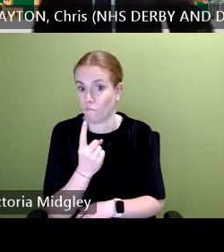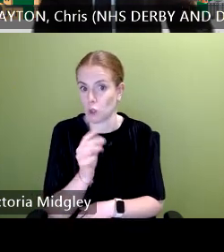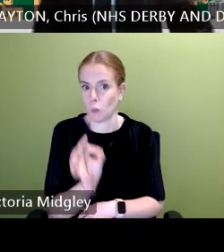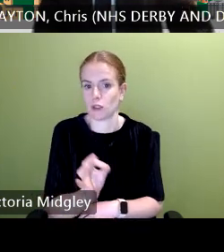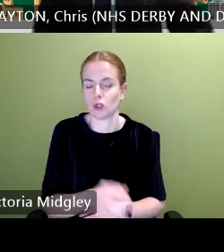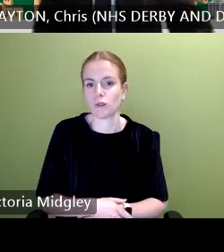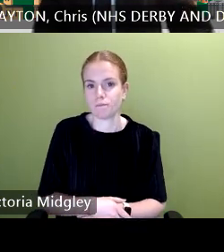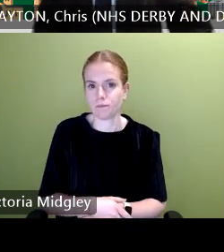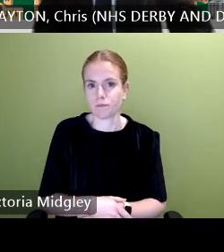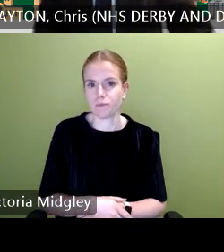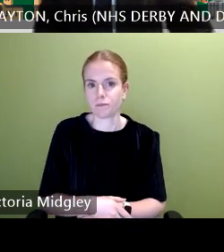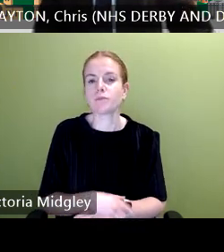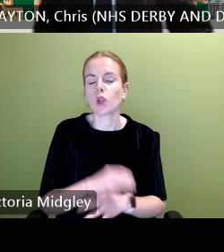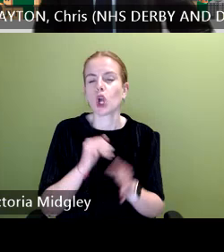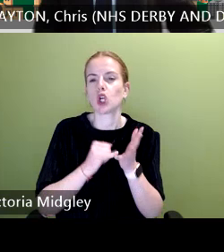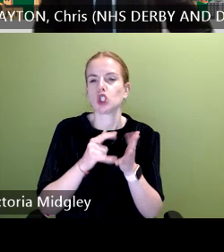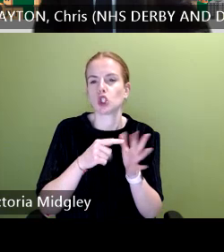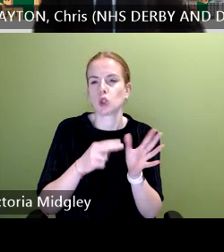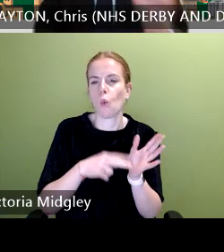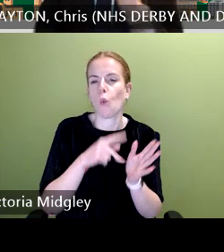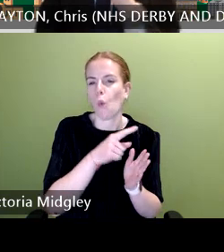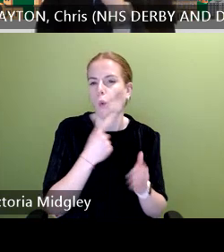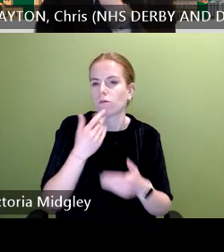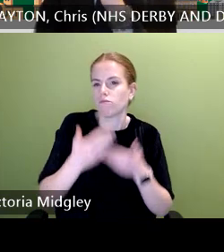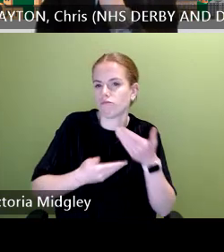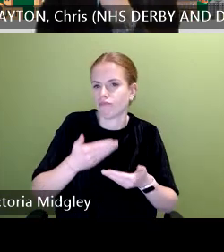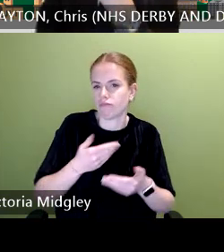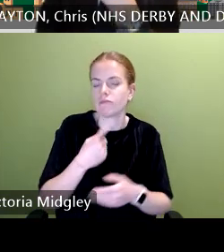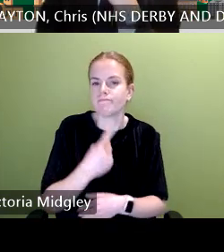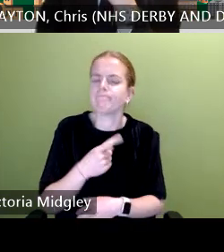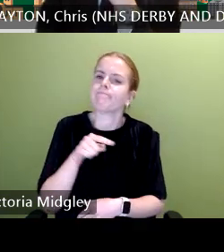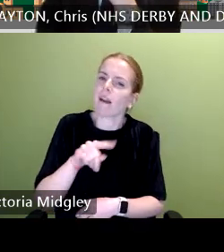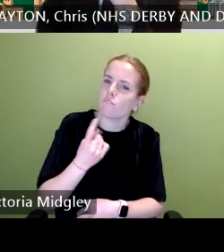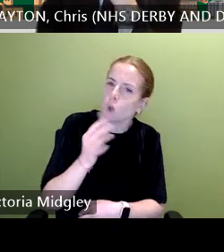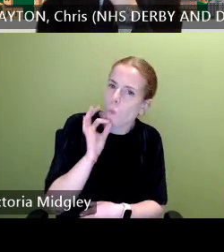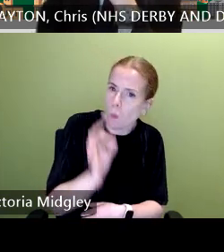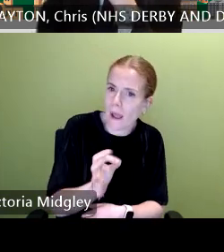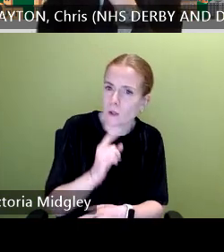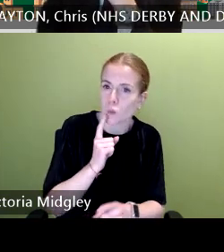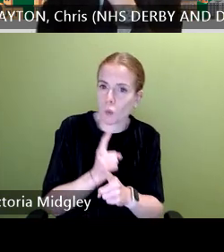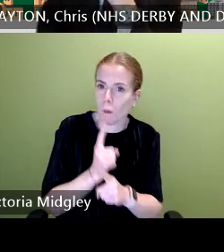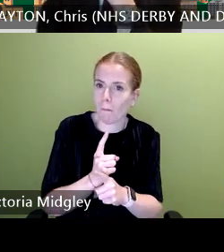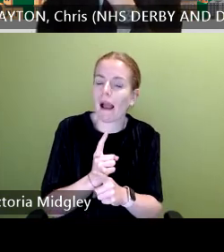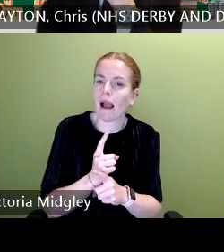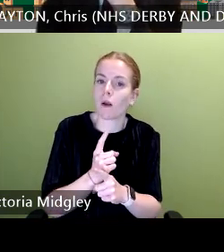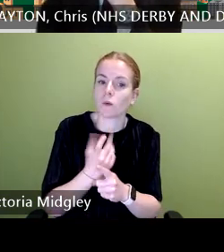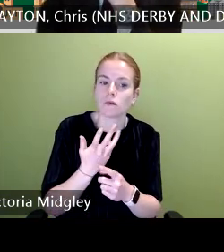Yeah. So this first one's just about how the NHS feel in the future. What 3 words?